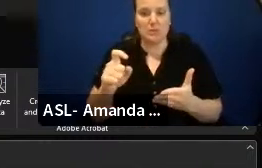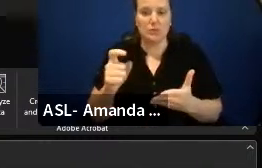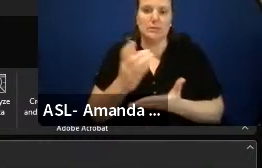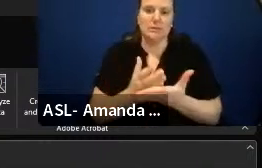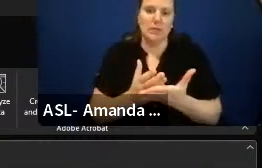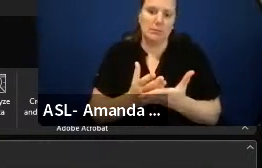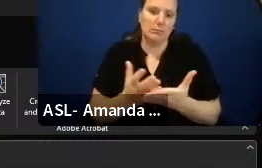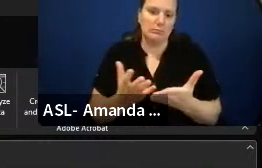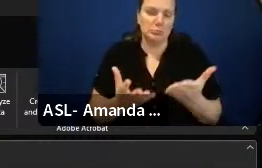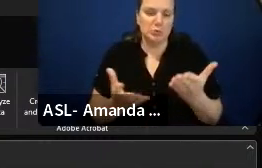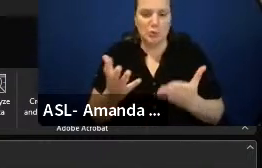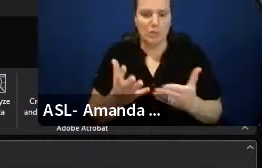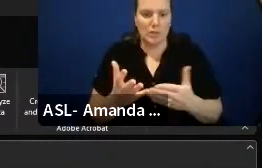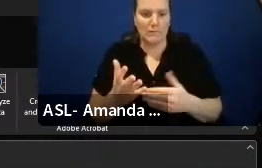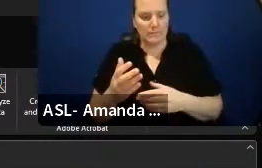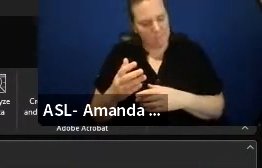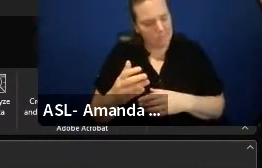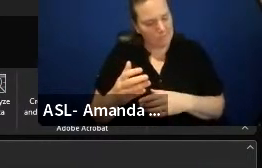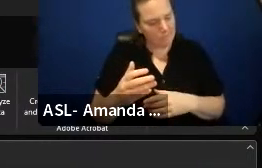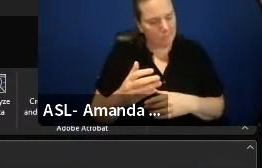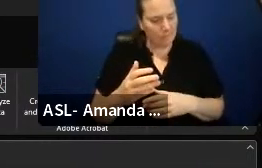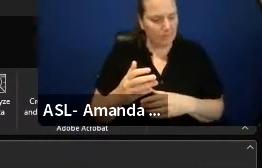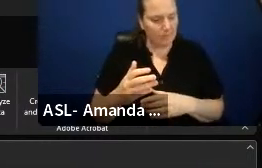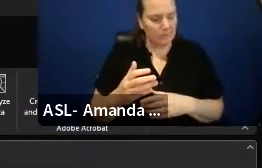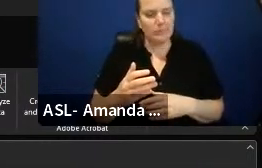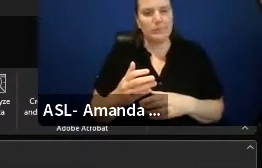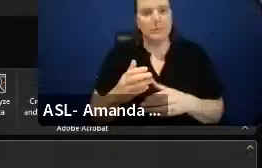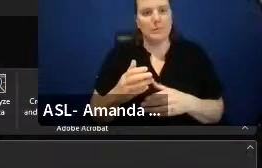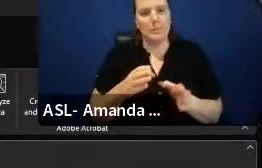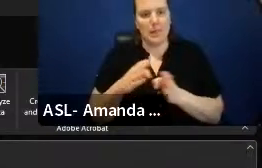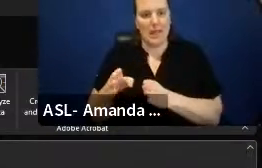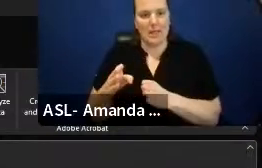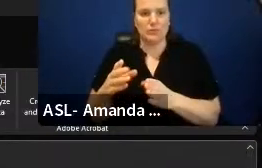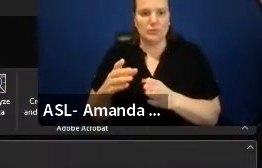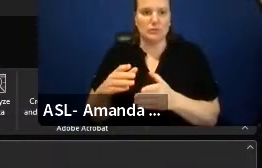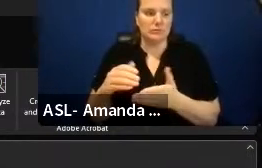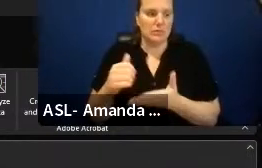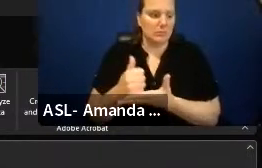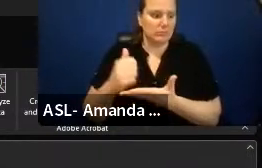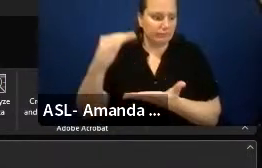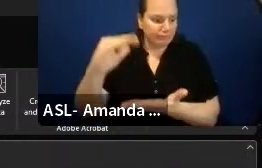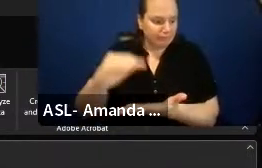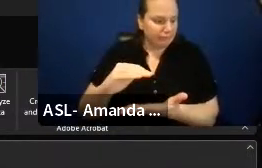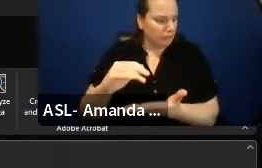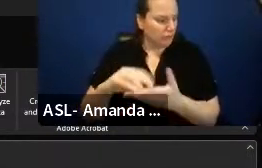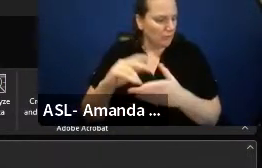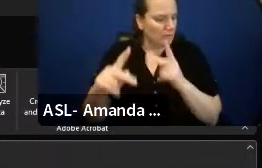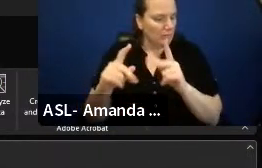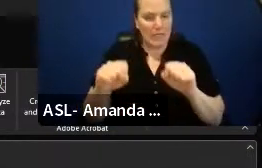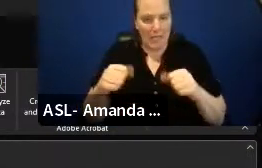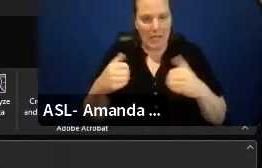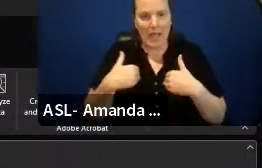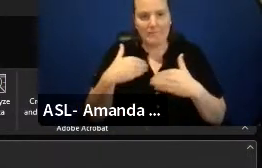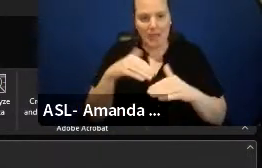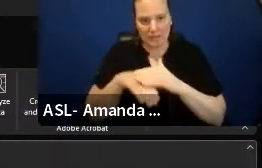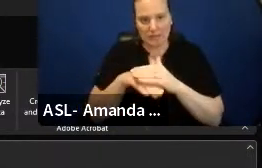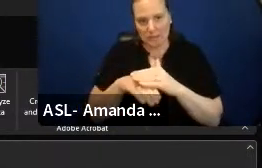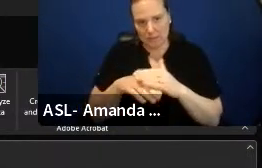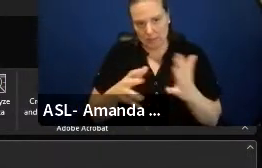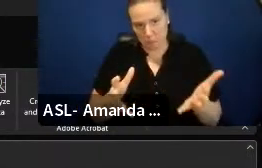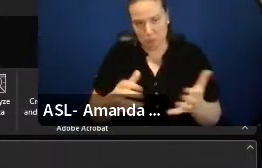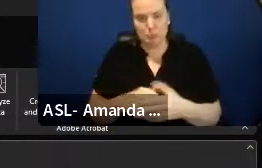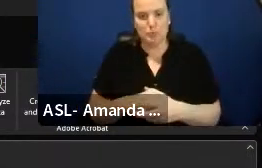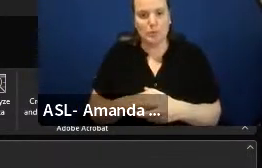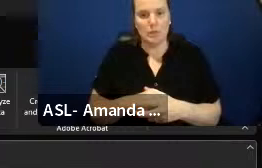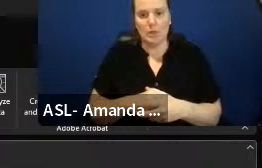of plan to mitigate that so that folks can have access. And